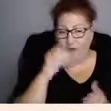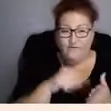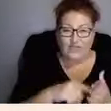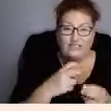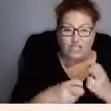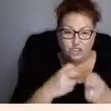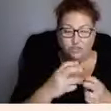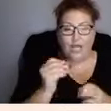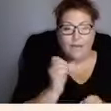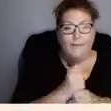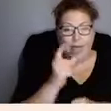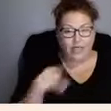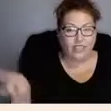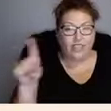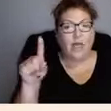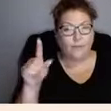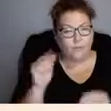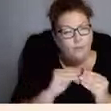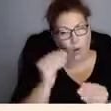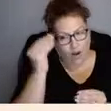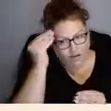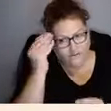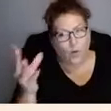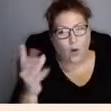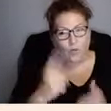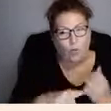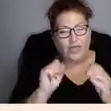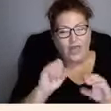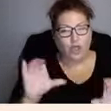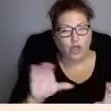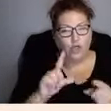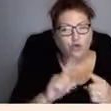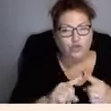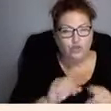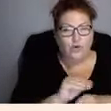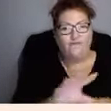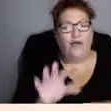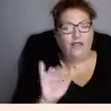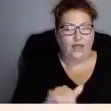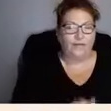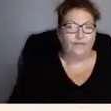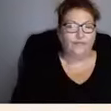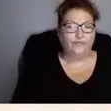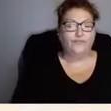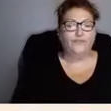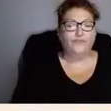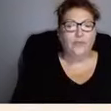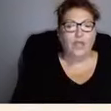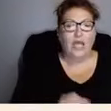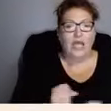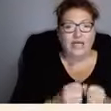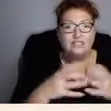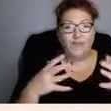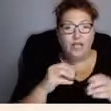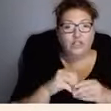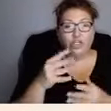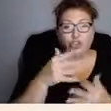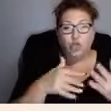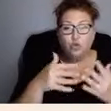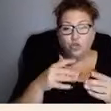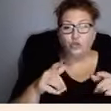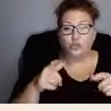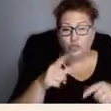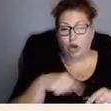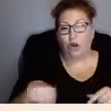them more informed about what they can do to affect those issues. Expansion in social circles. A lot of